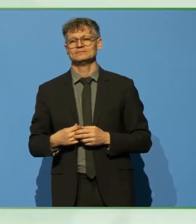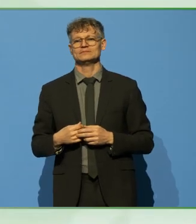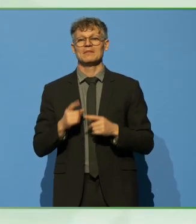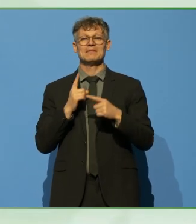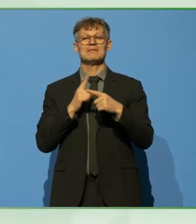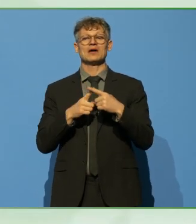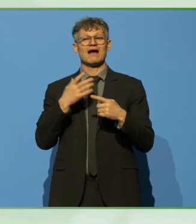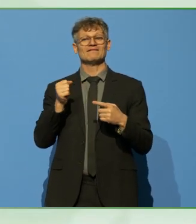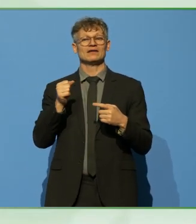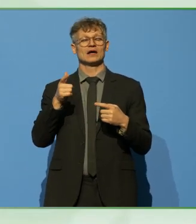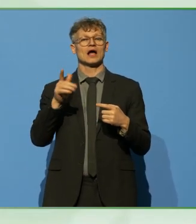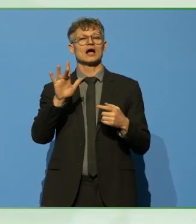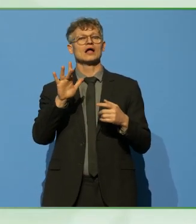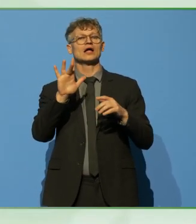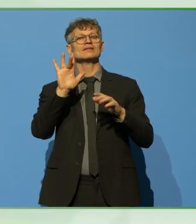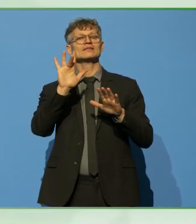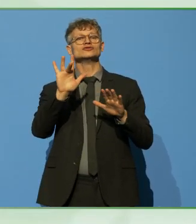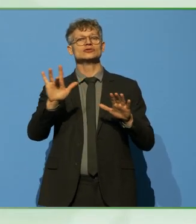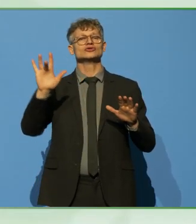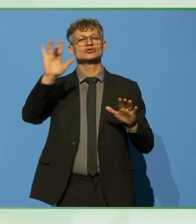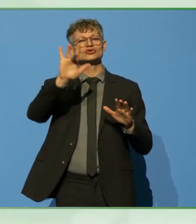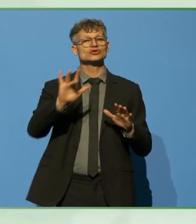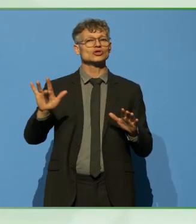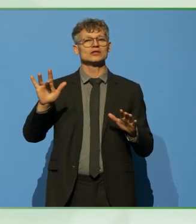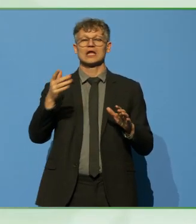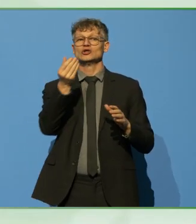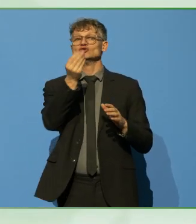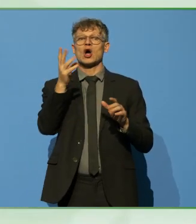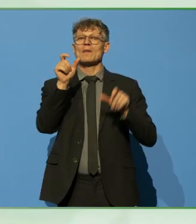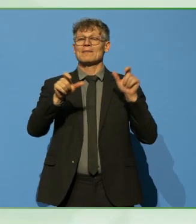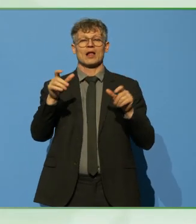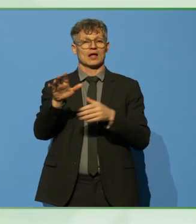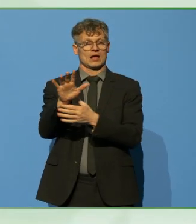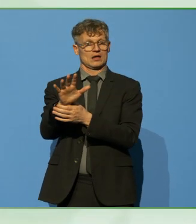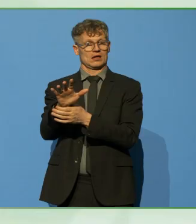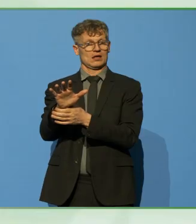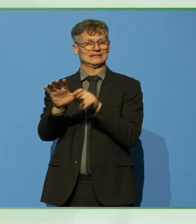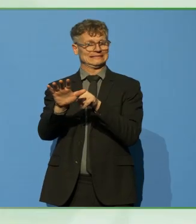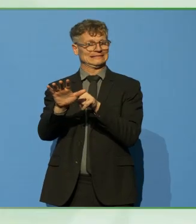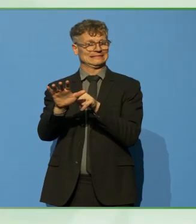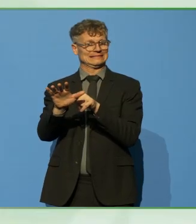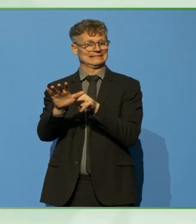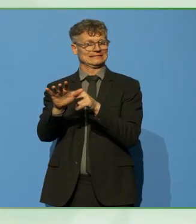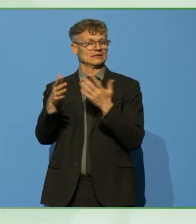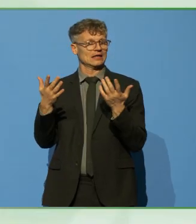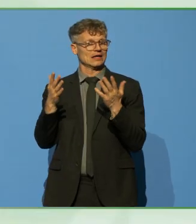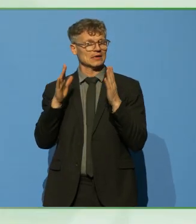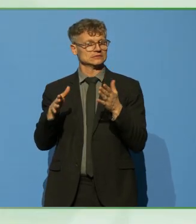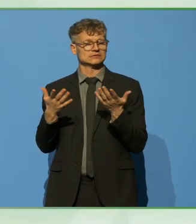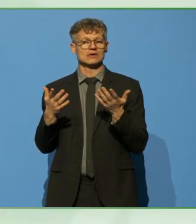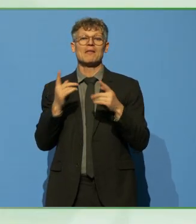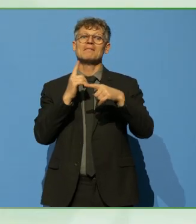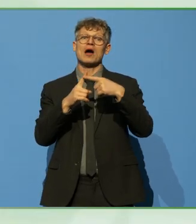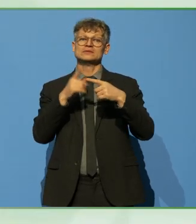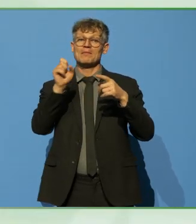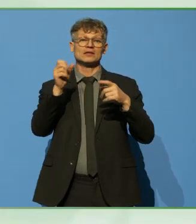big enough for persons that do not have stable hands, for example, as well. We also need audio output, for example, whenever